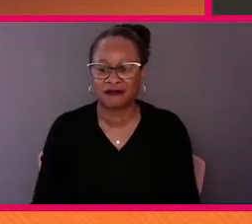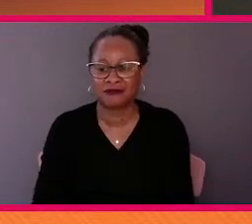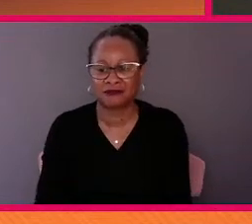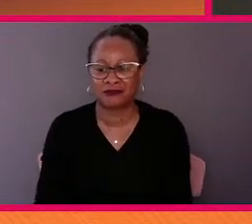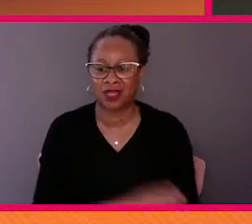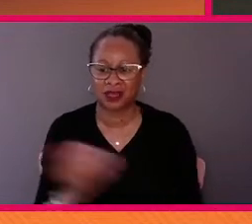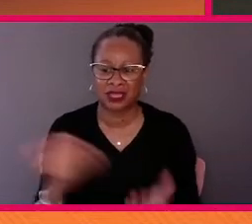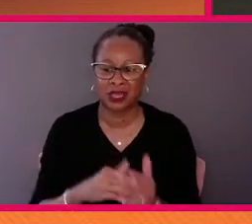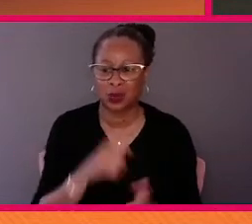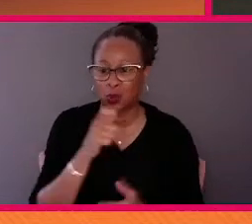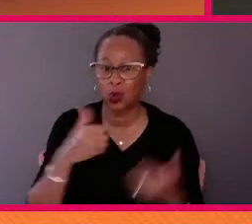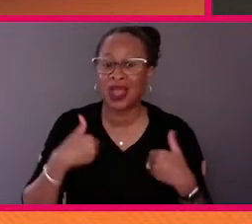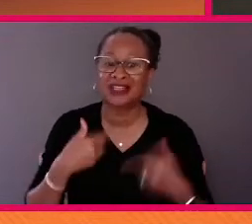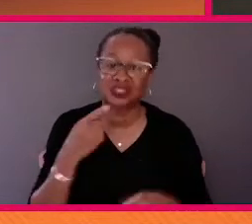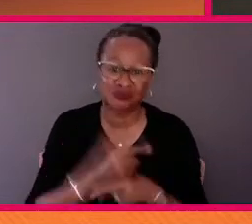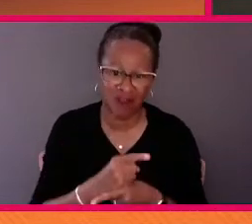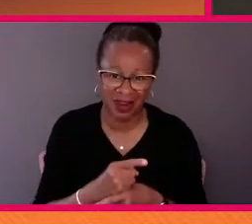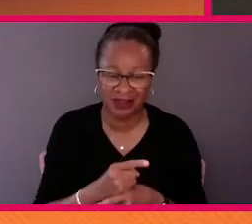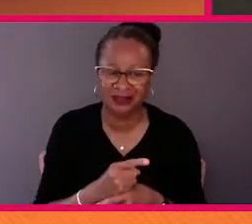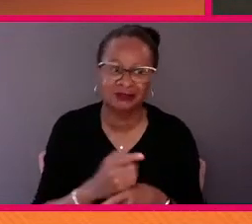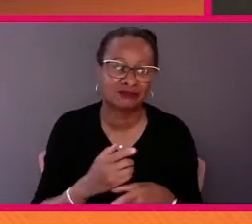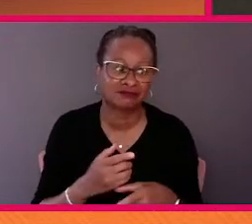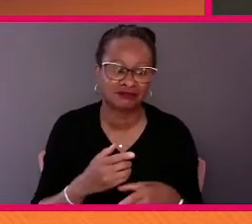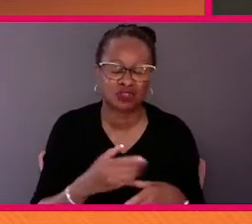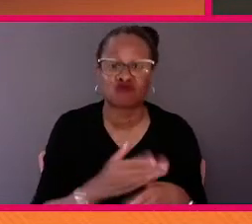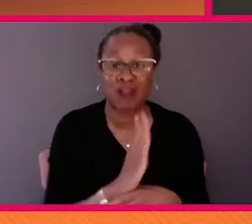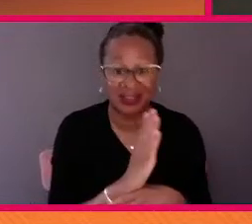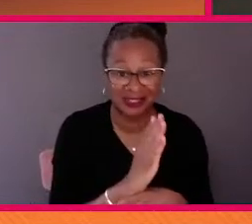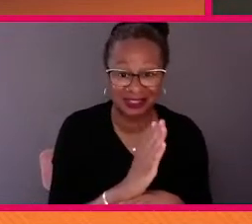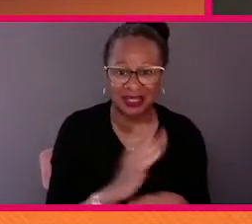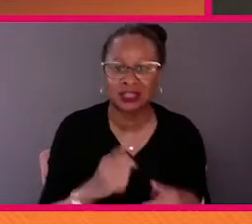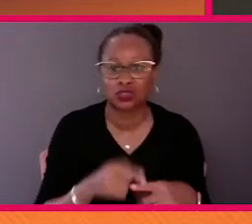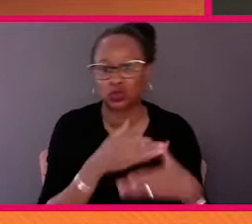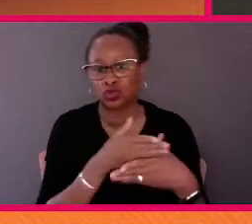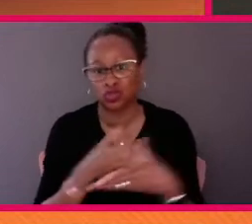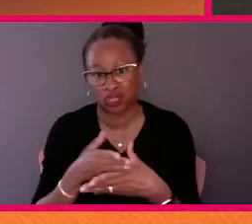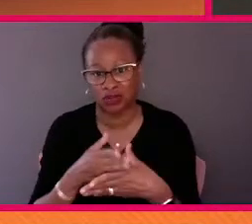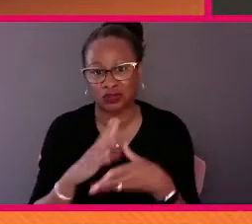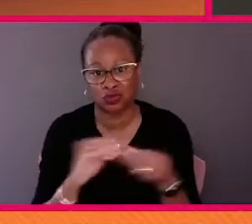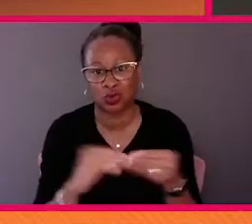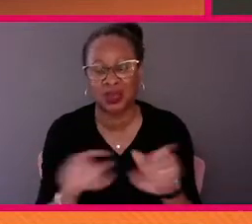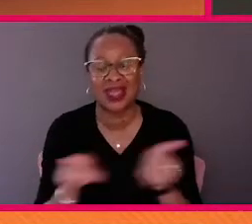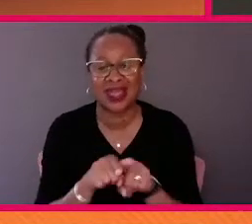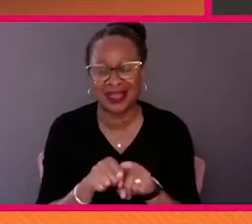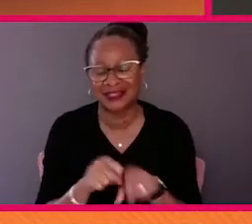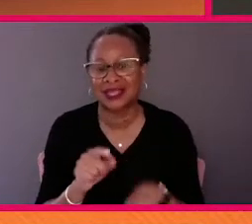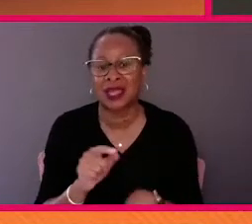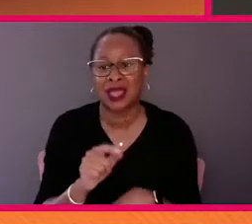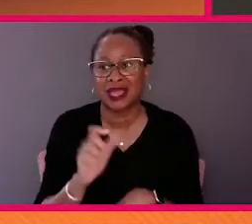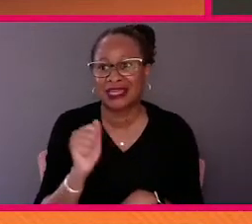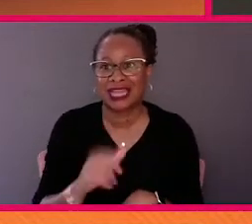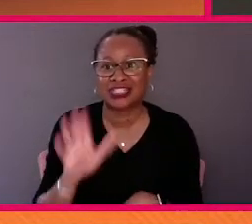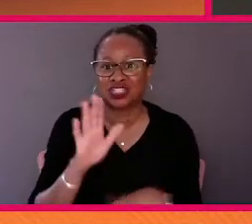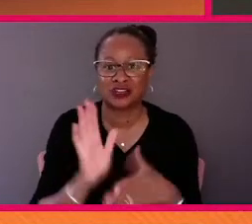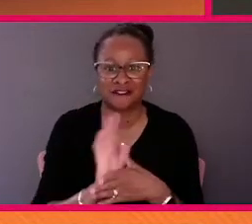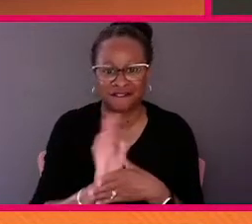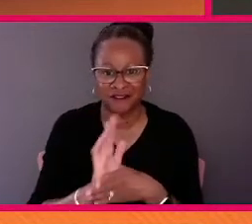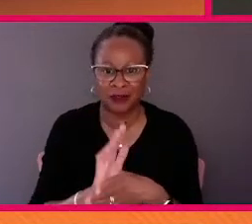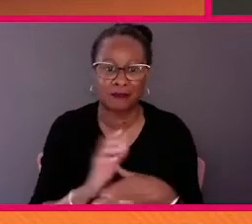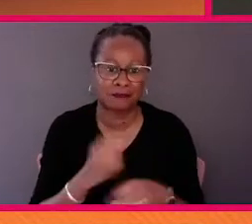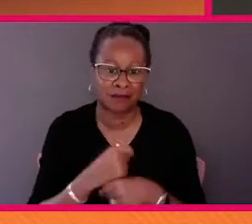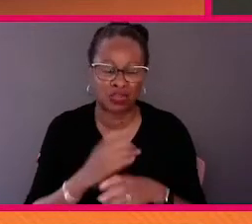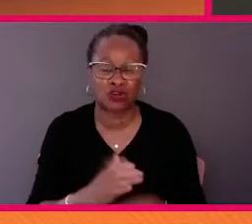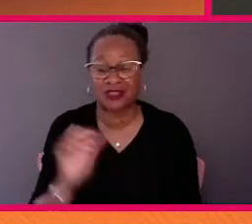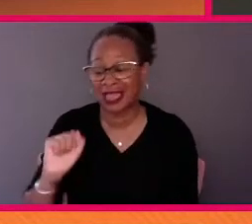who has the right to tell this story as an Asian filmmaker, and especially AAPI, you know, community is so diverse, is